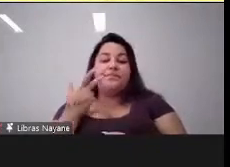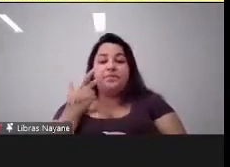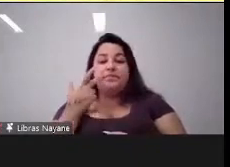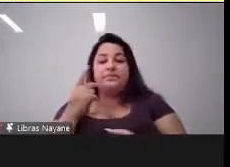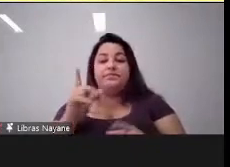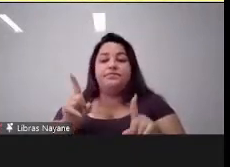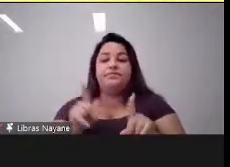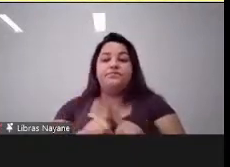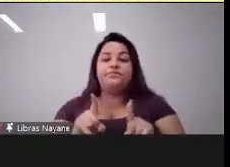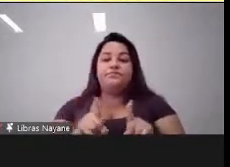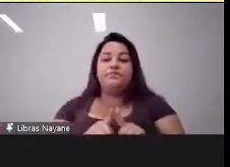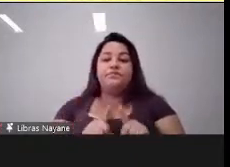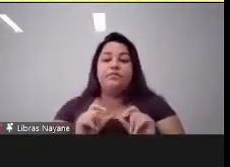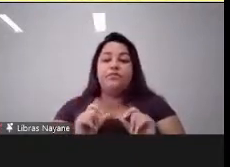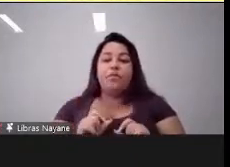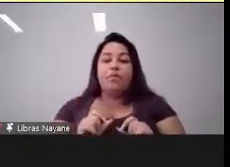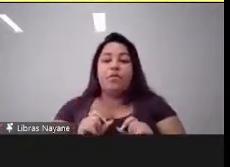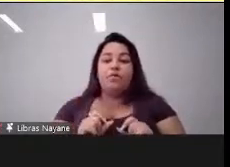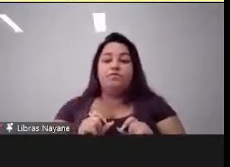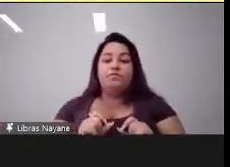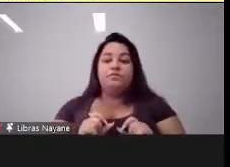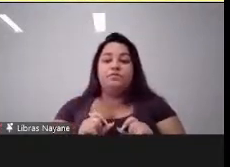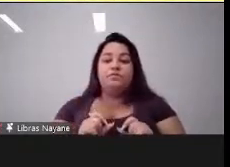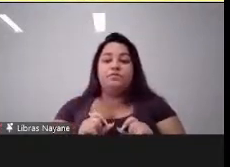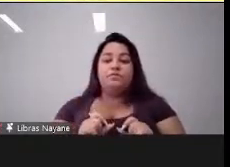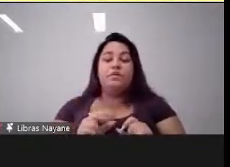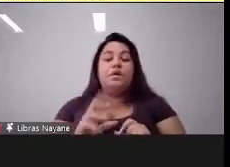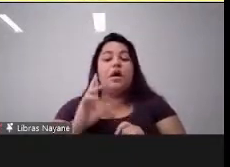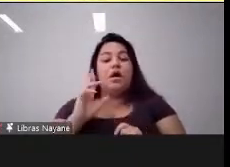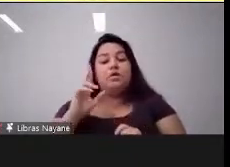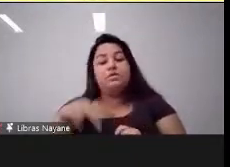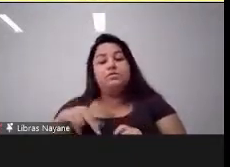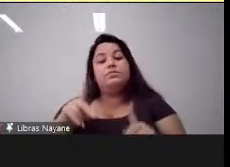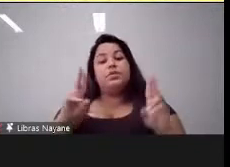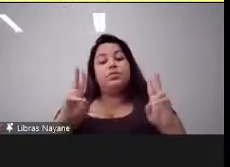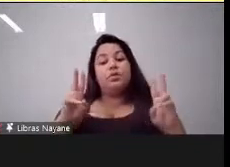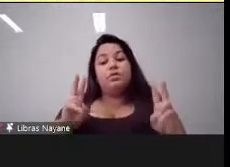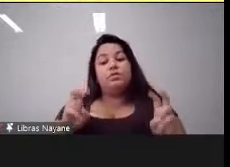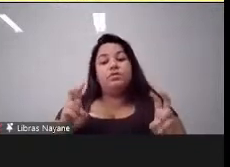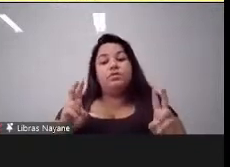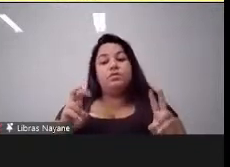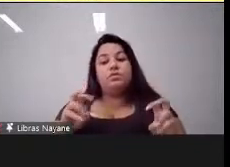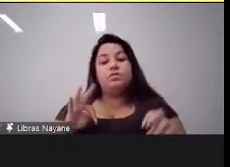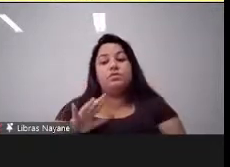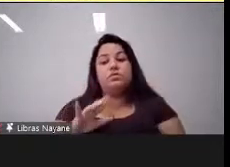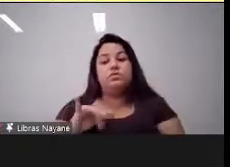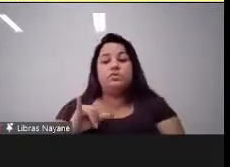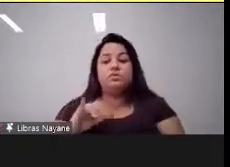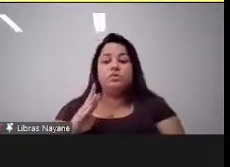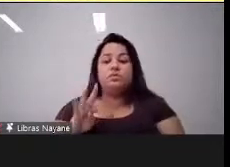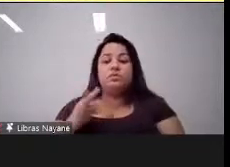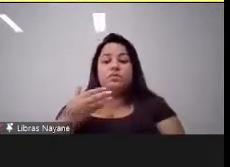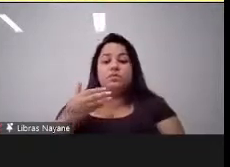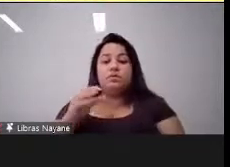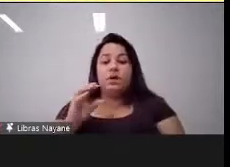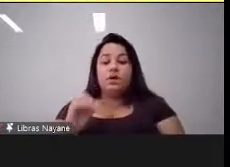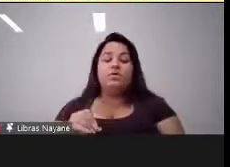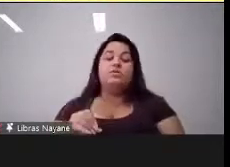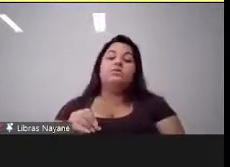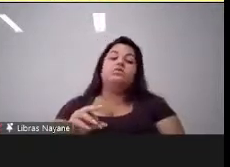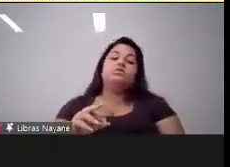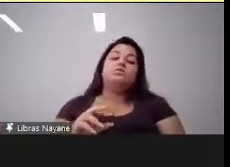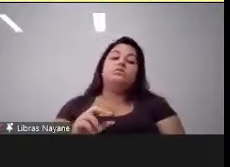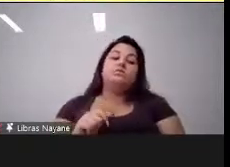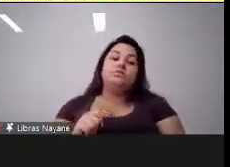So one of the reasons that the subject of pensions taxation has become a matter of debate is